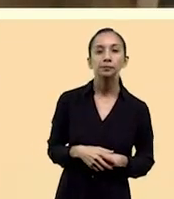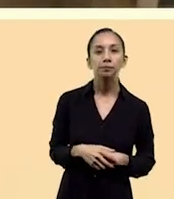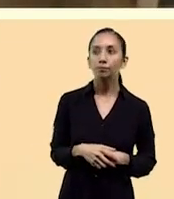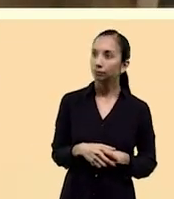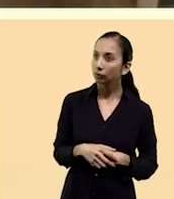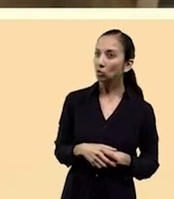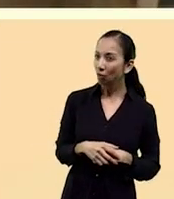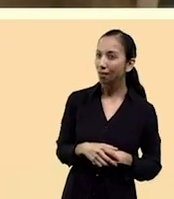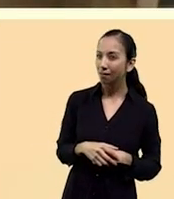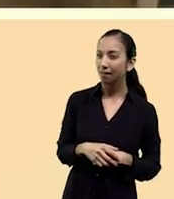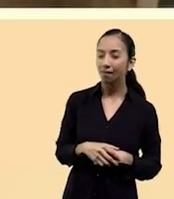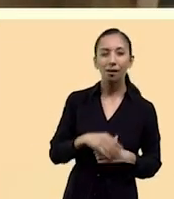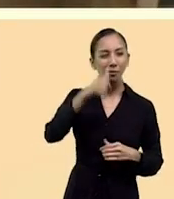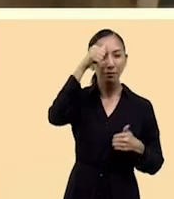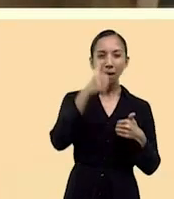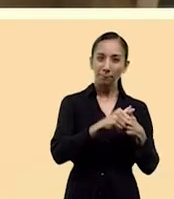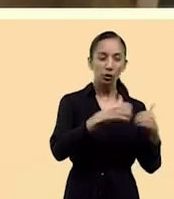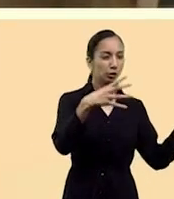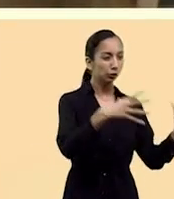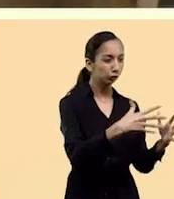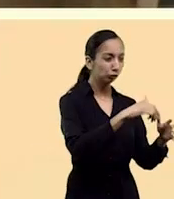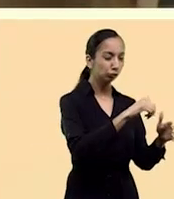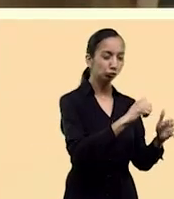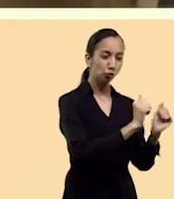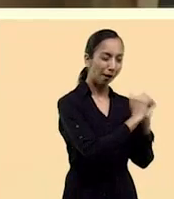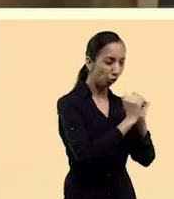when we're all together, that social emotional support,